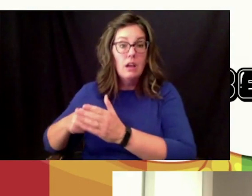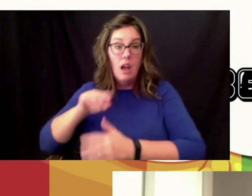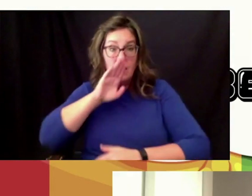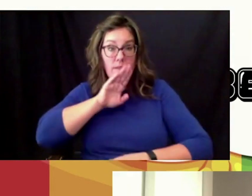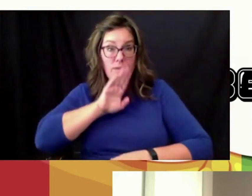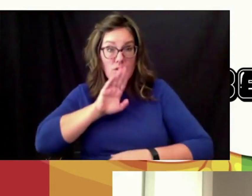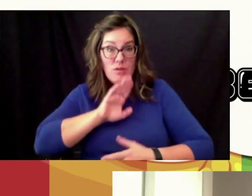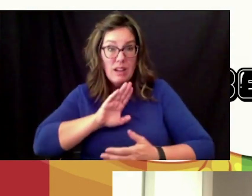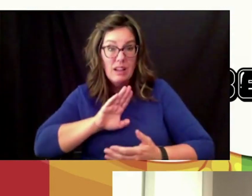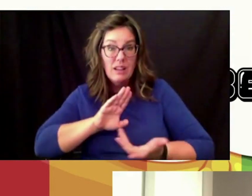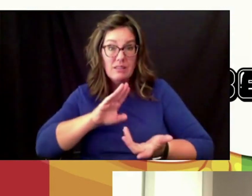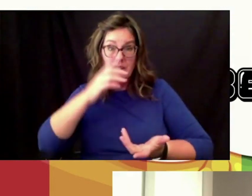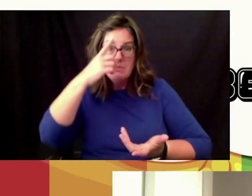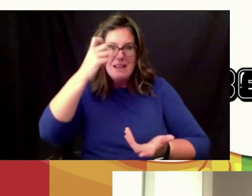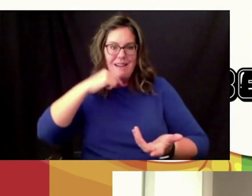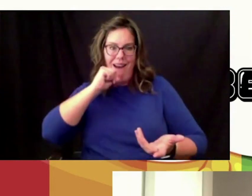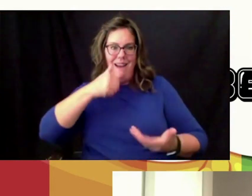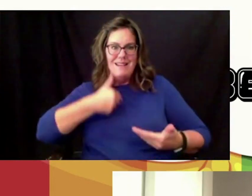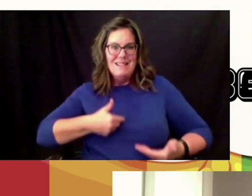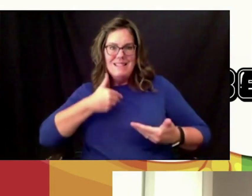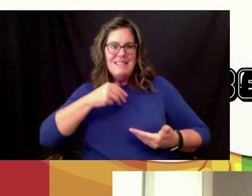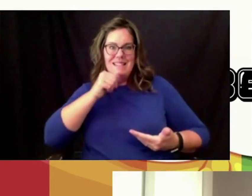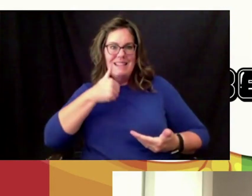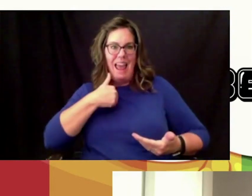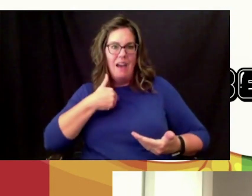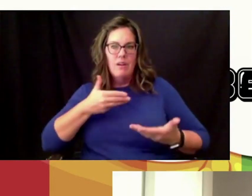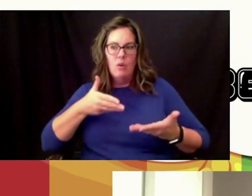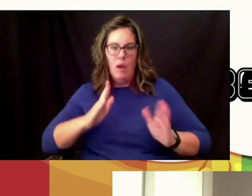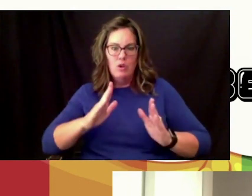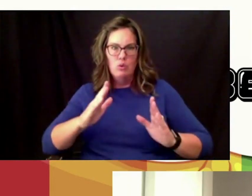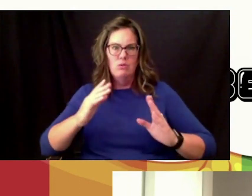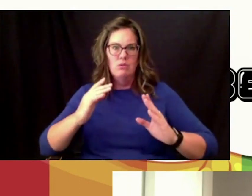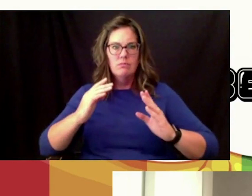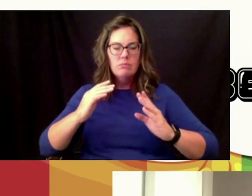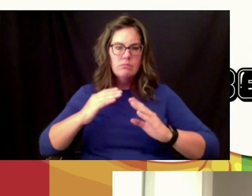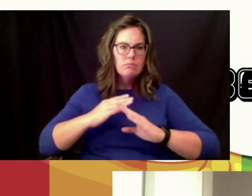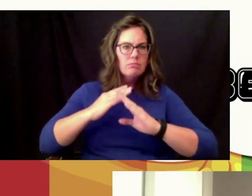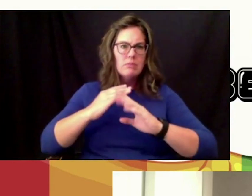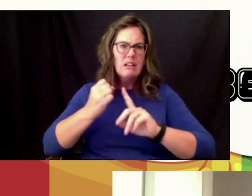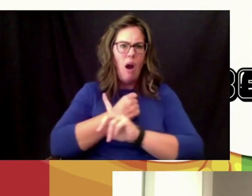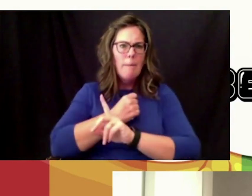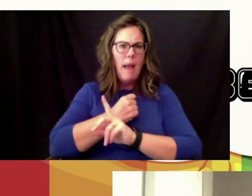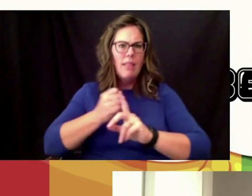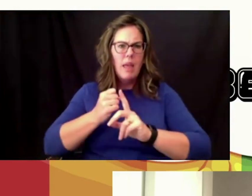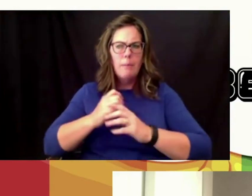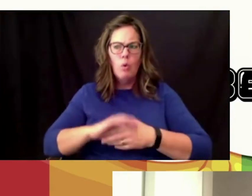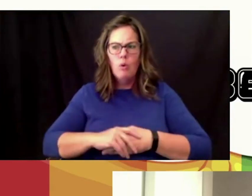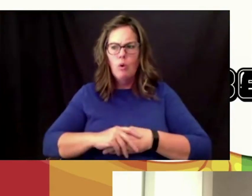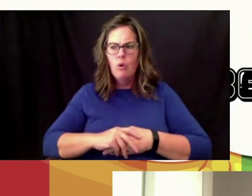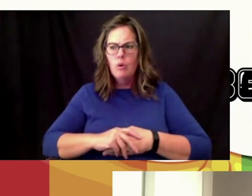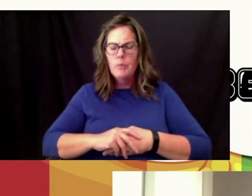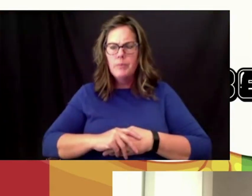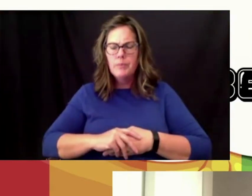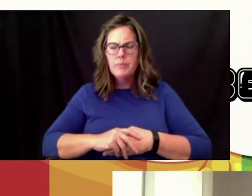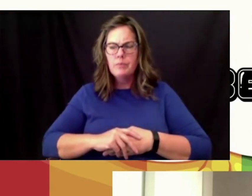I then didn't have the opportunity to combat them and to say, no, no, that's not my, I'm not, you